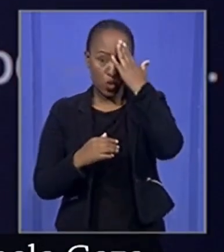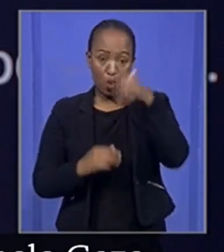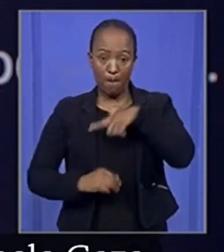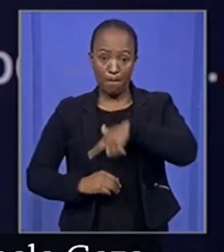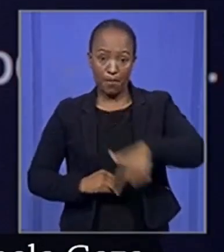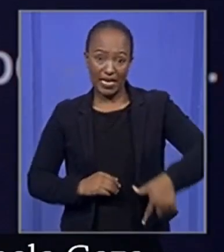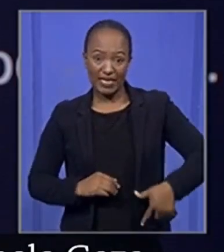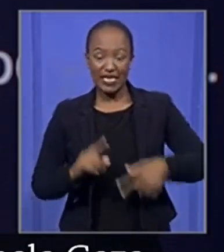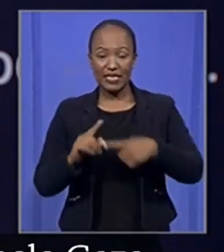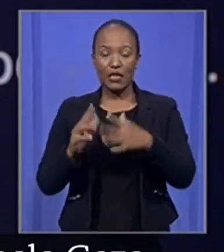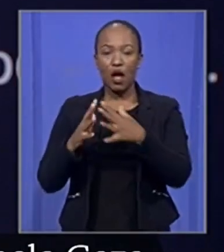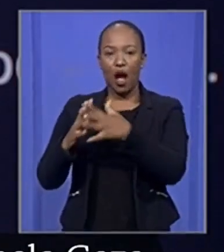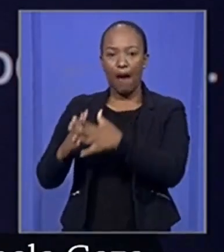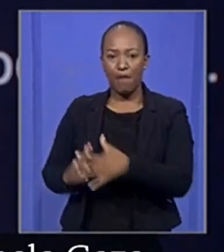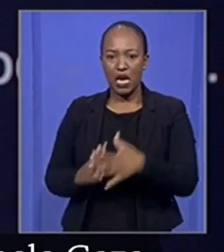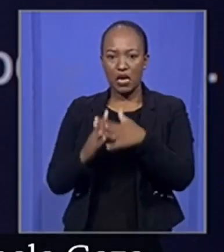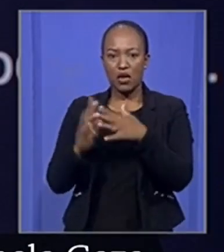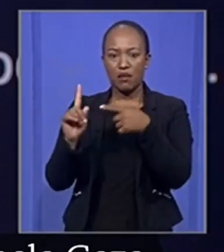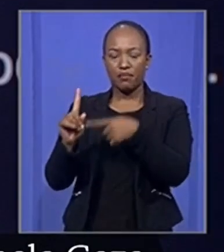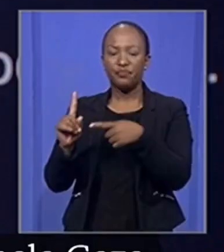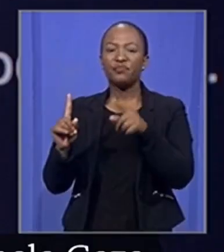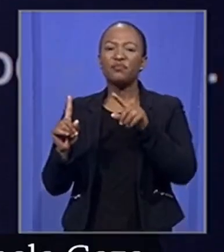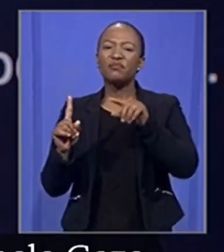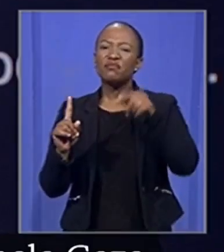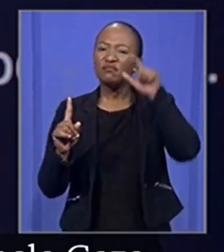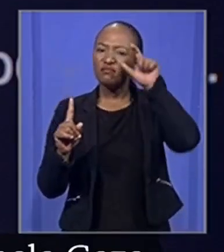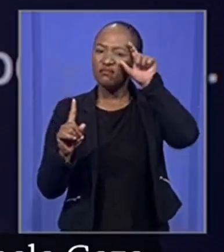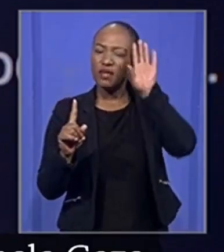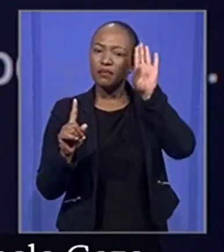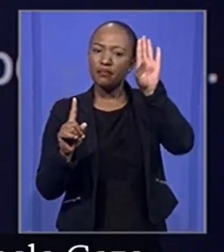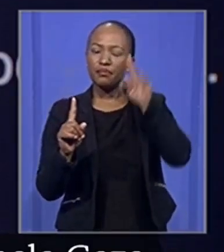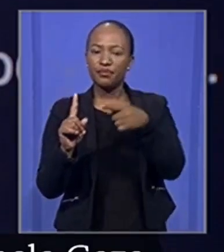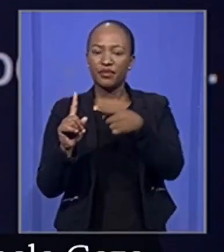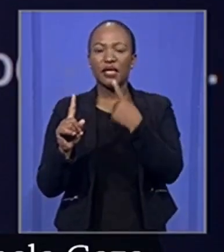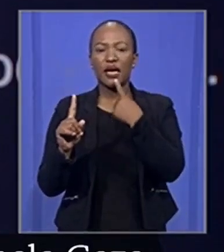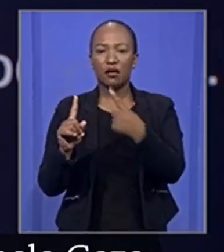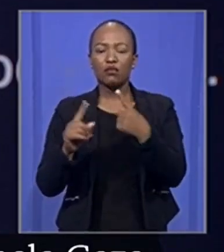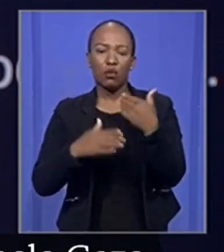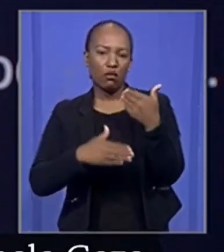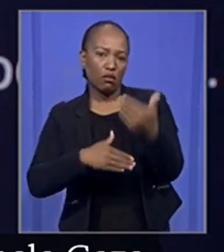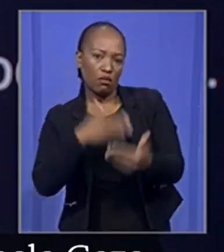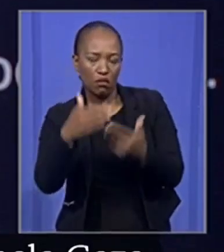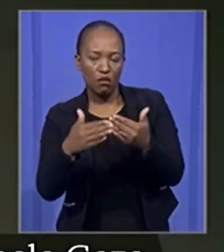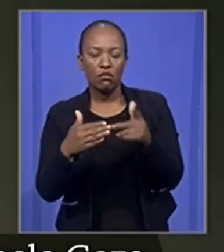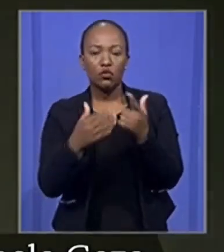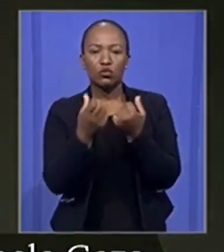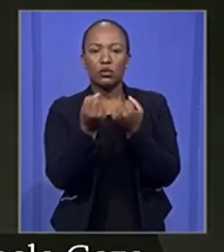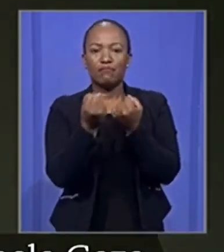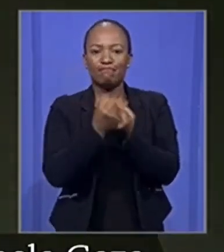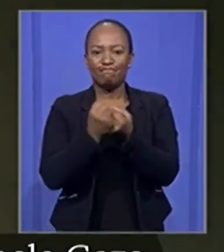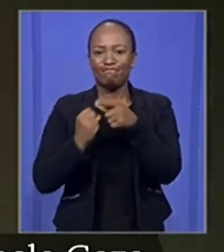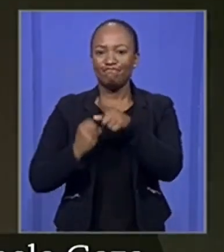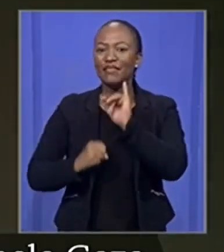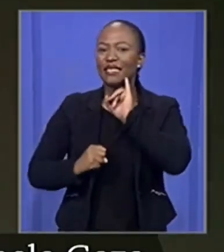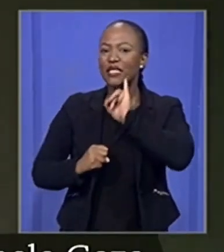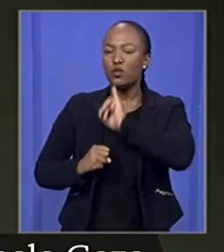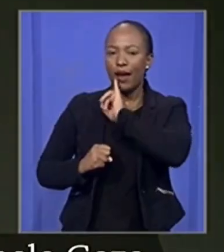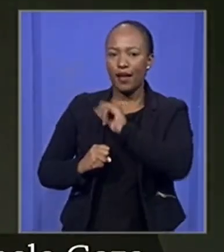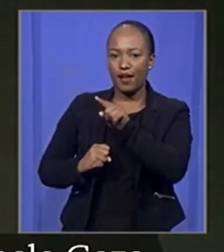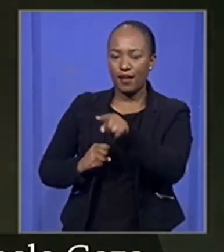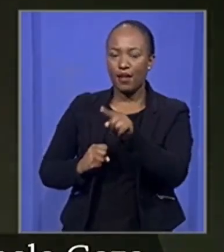wa naha ya Amerika e leng yena Joe Biden o ile a hlalosa hore ba tla tswela pele ho tshehetsa naha ena ya Israel. Fela